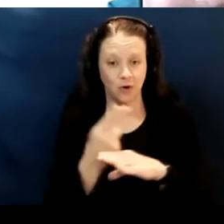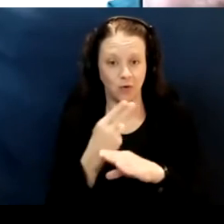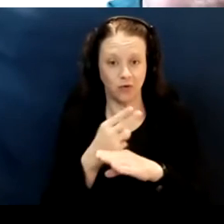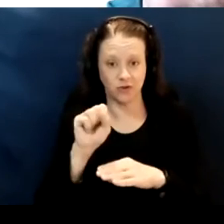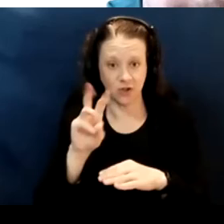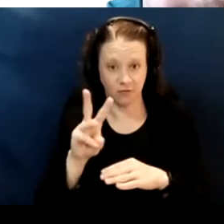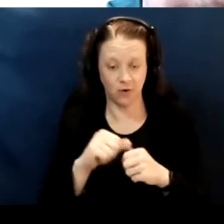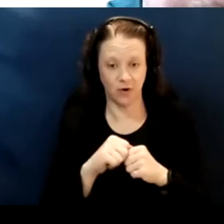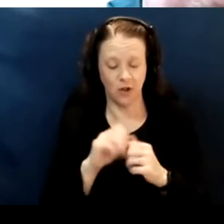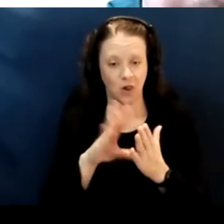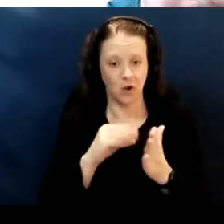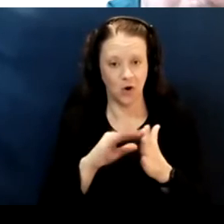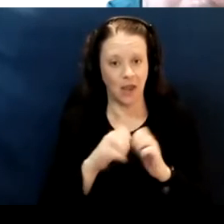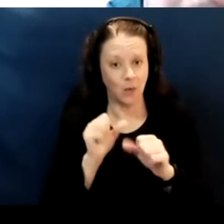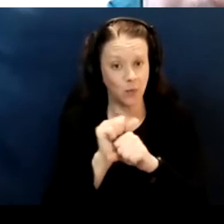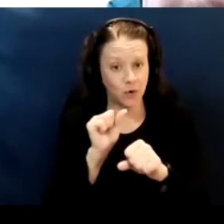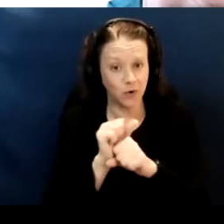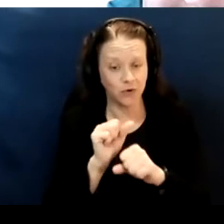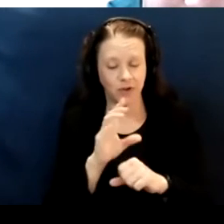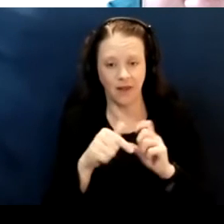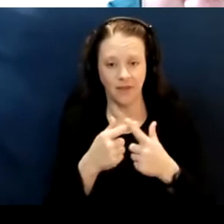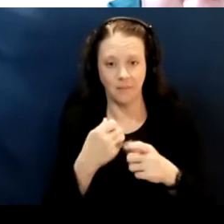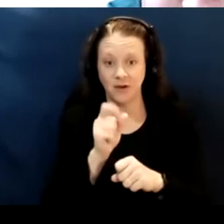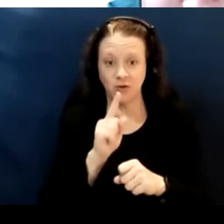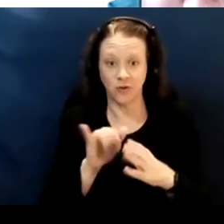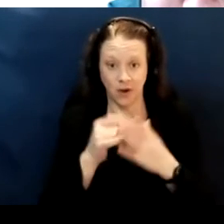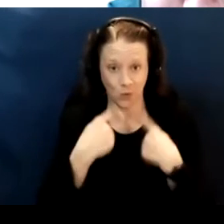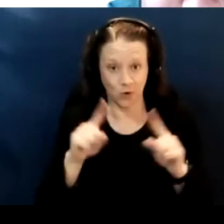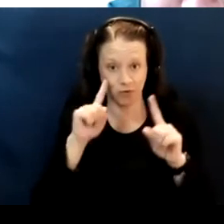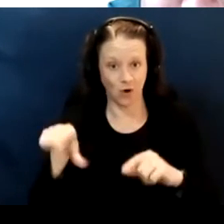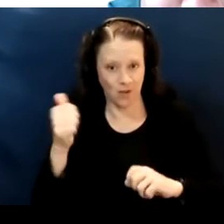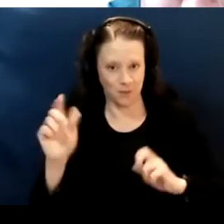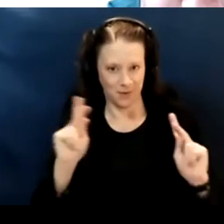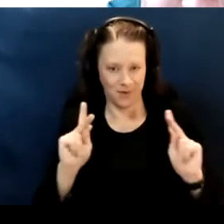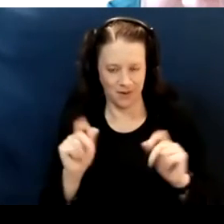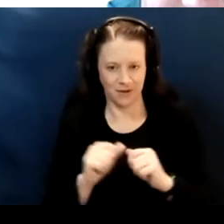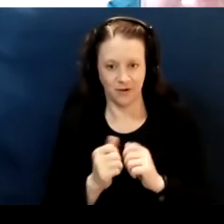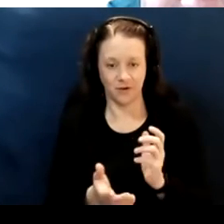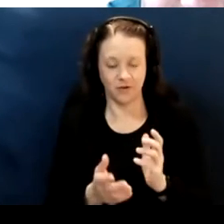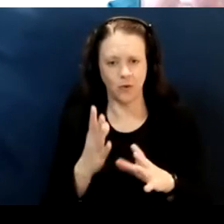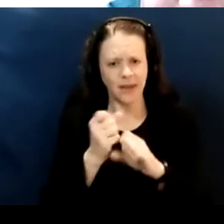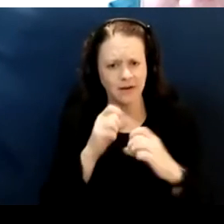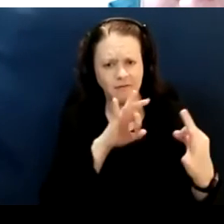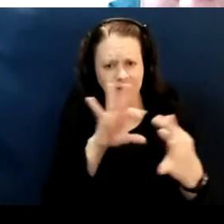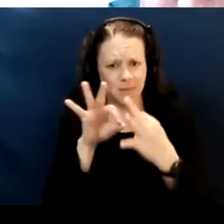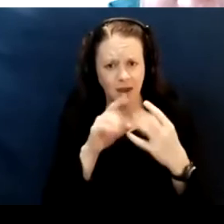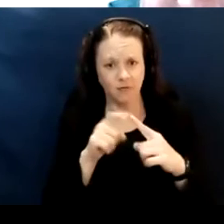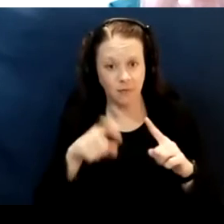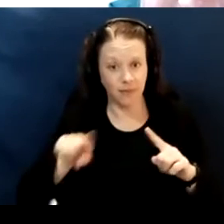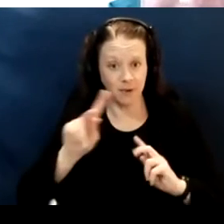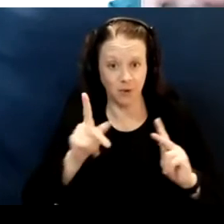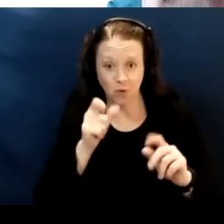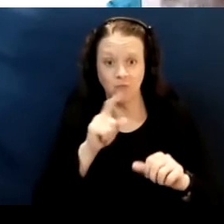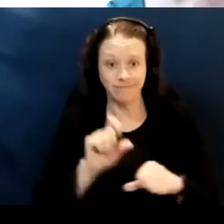to use how it works, and then making sure it works for others. So getting feedback from those that actually use